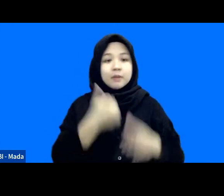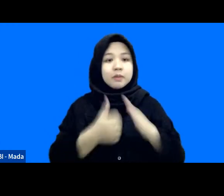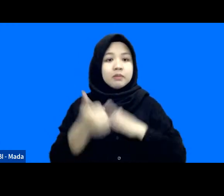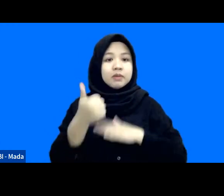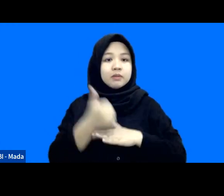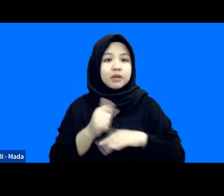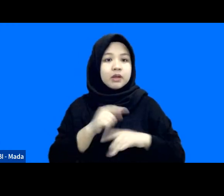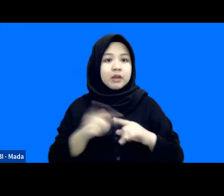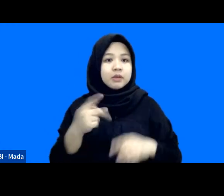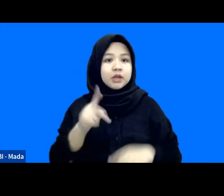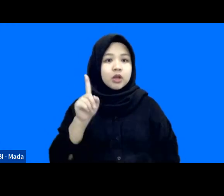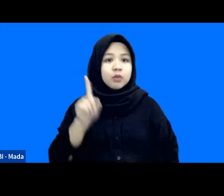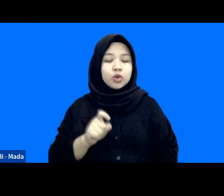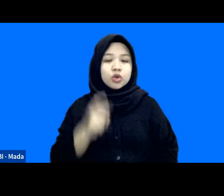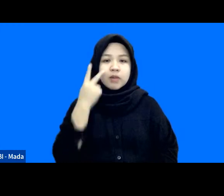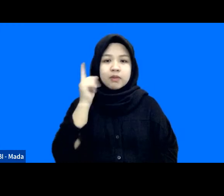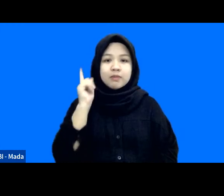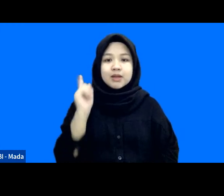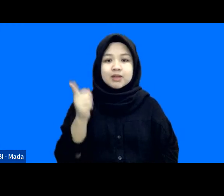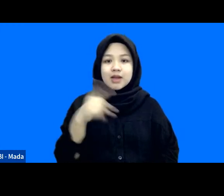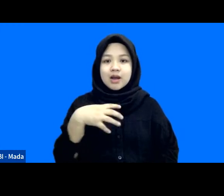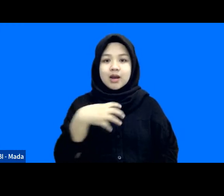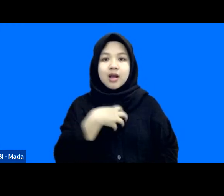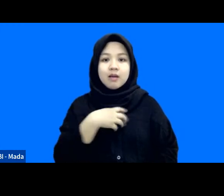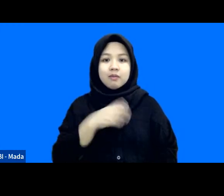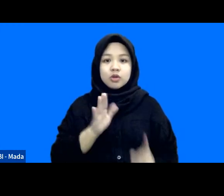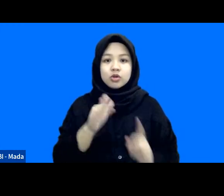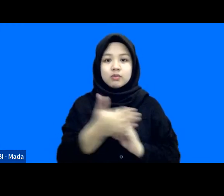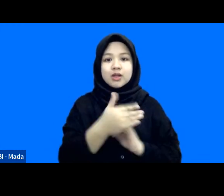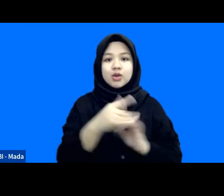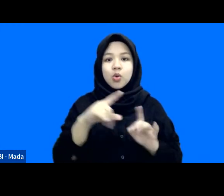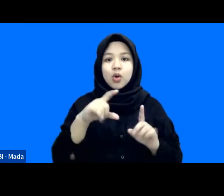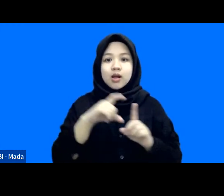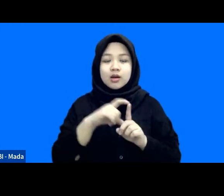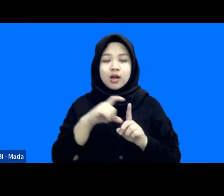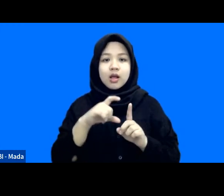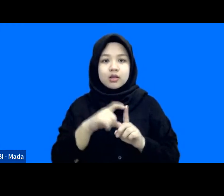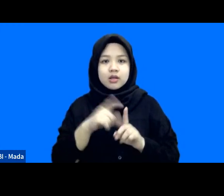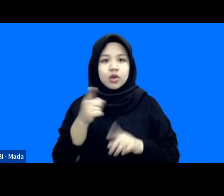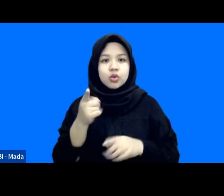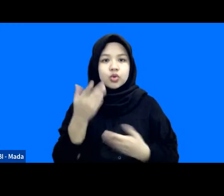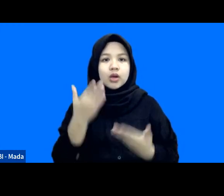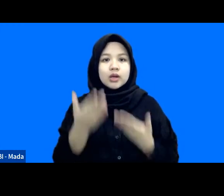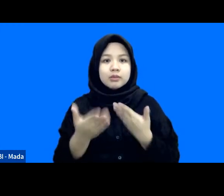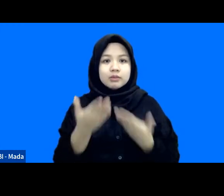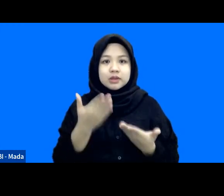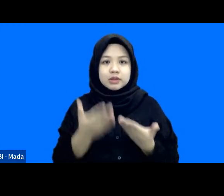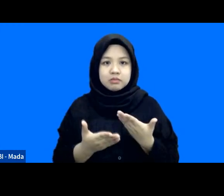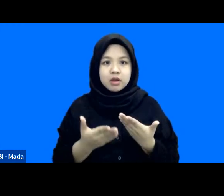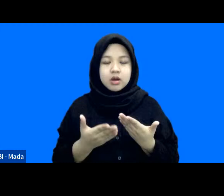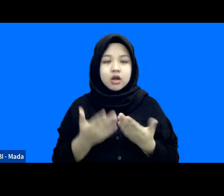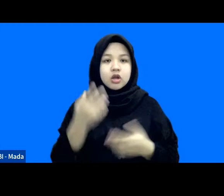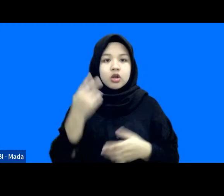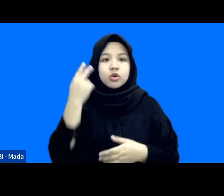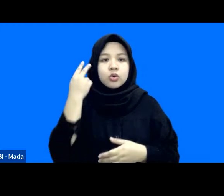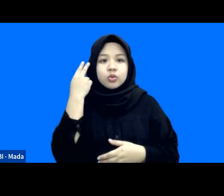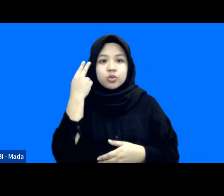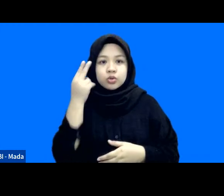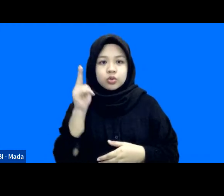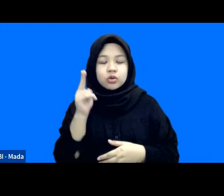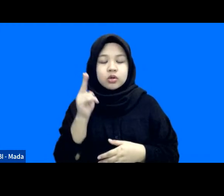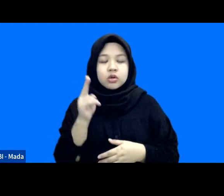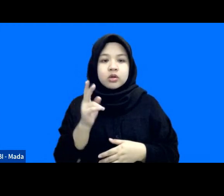data protections are embedded throughout the leader's commitment. So I'll stop